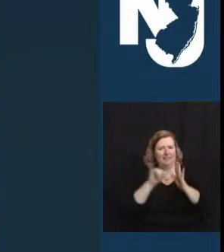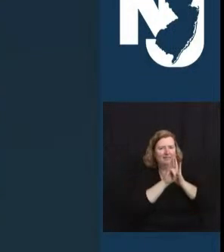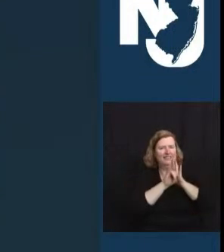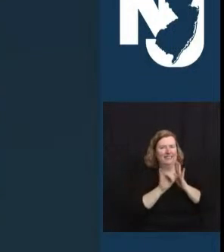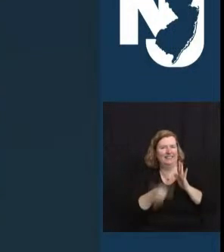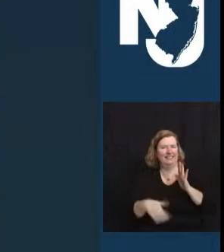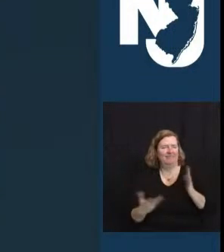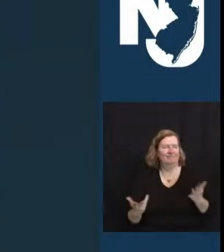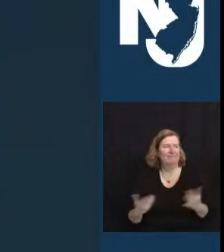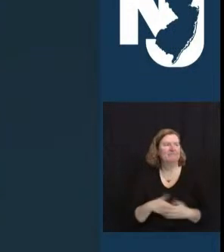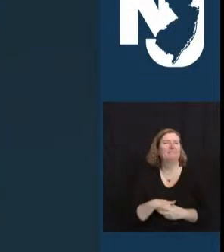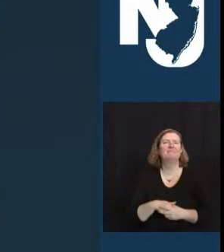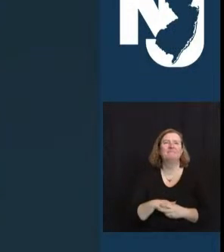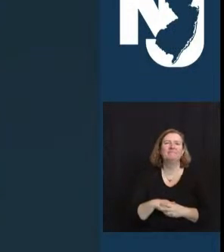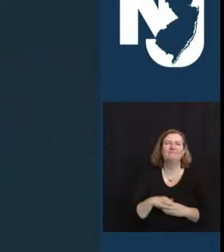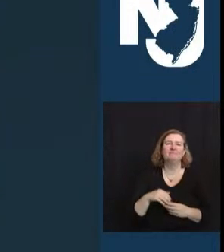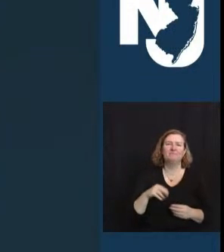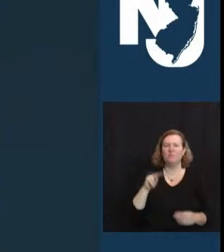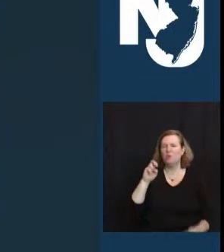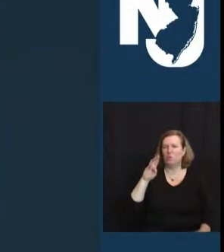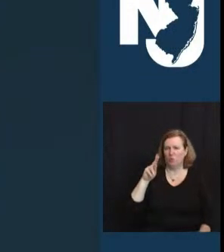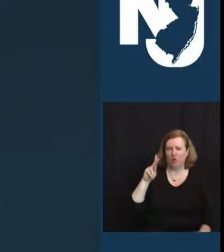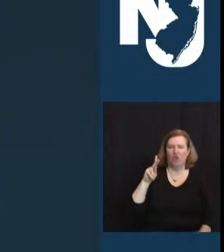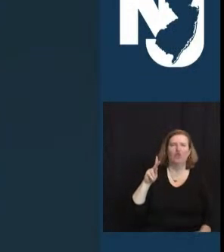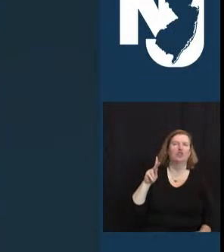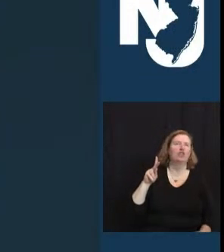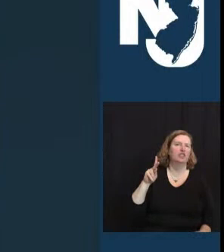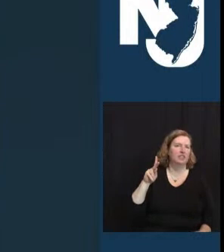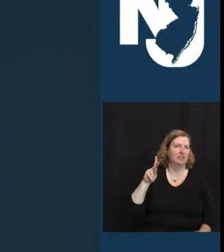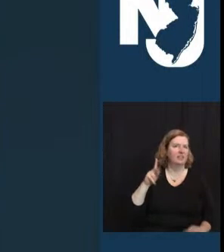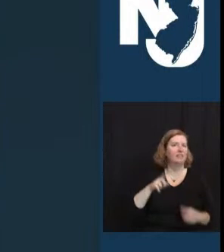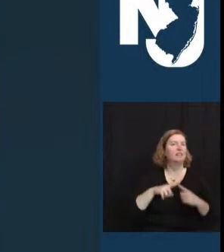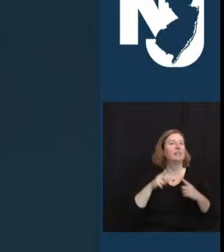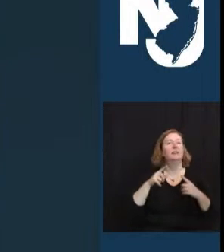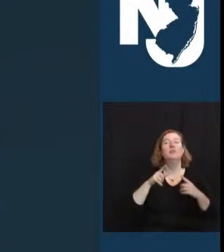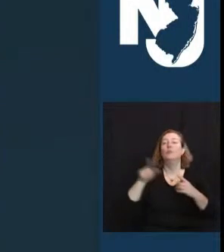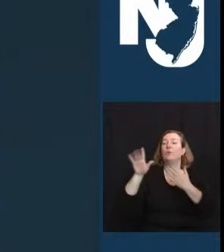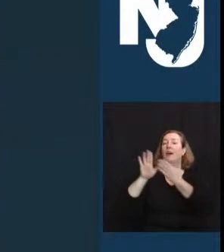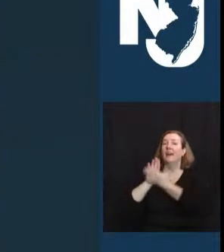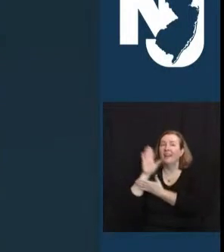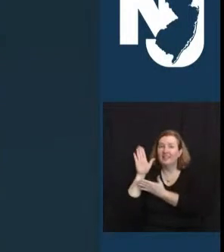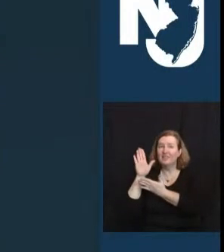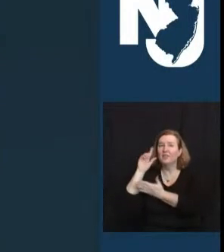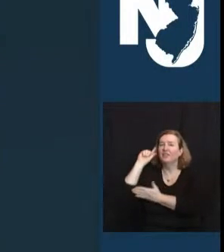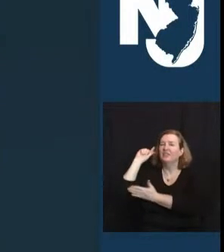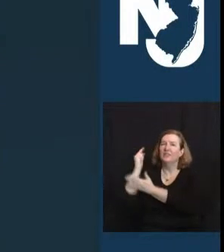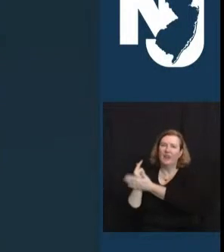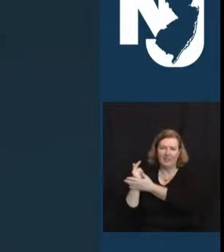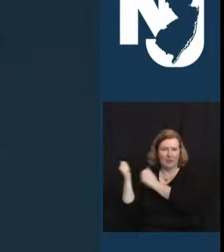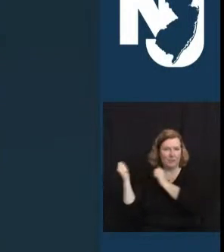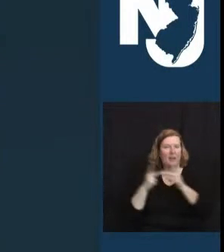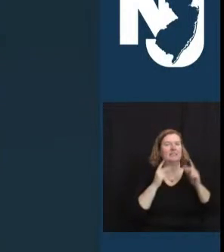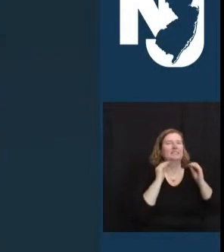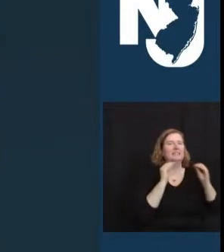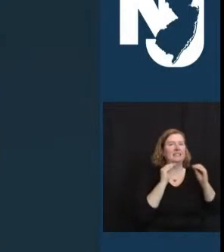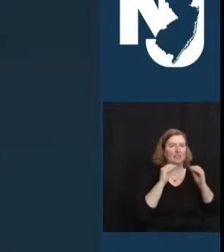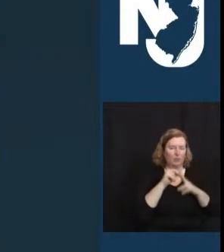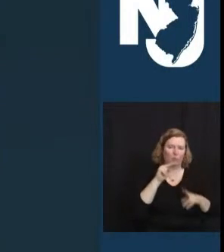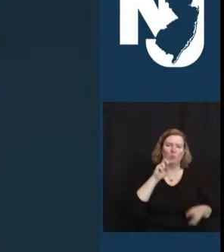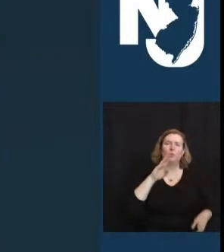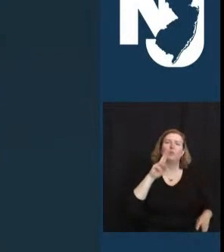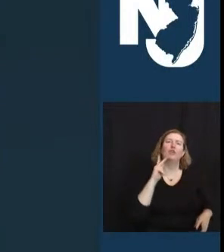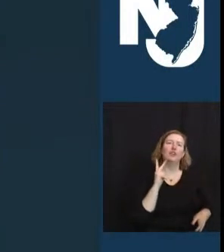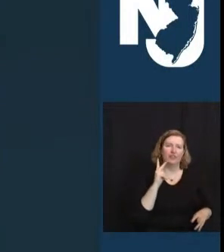Judy was a Newark native who returned to the Brick City following her graduation from Newark State Teachers College, which we all know today is